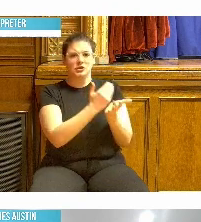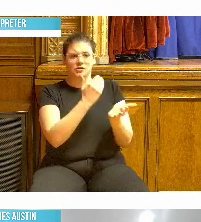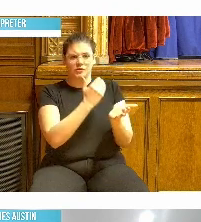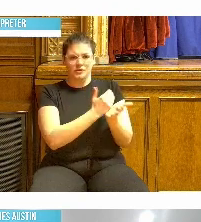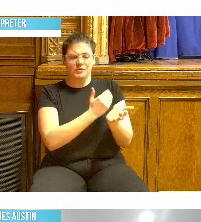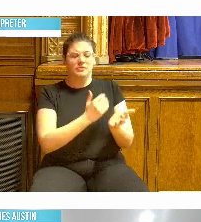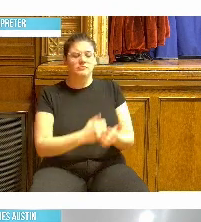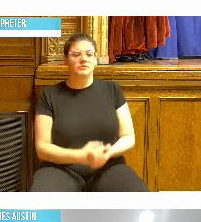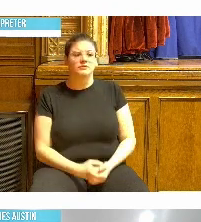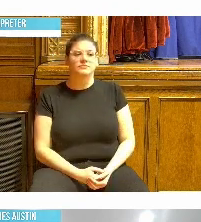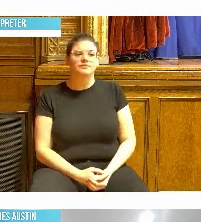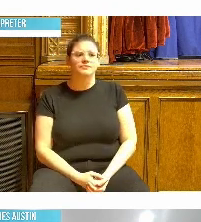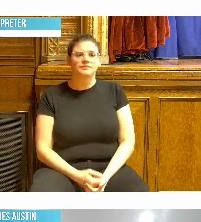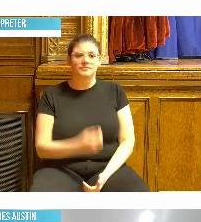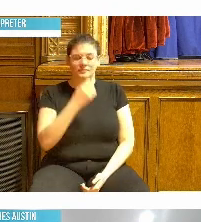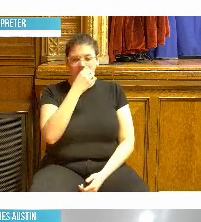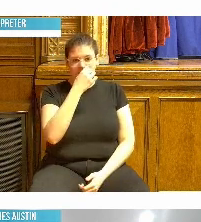him.